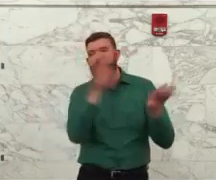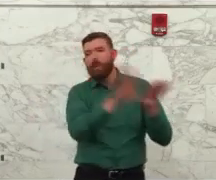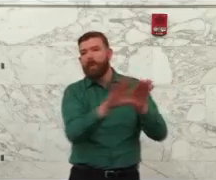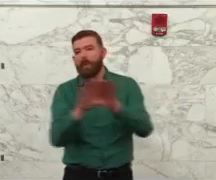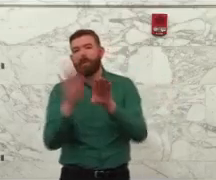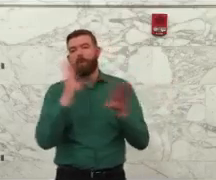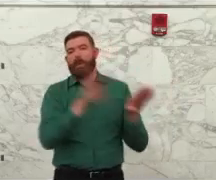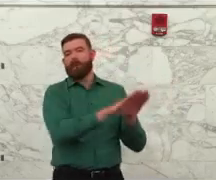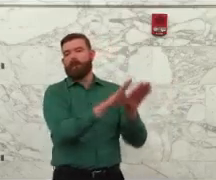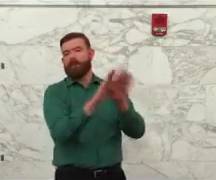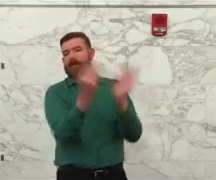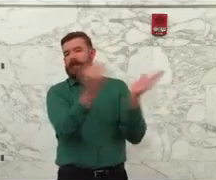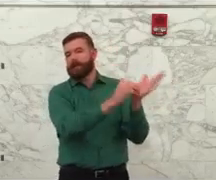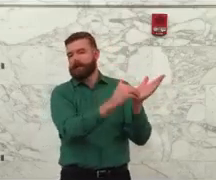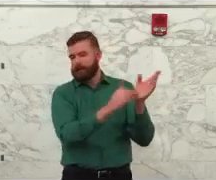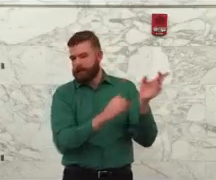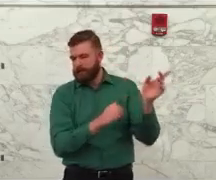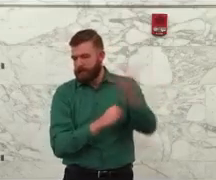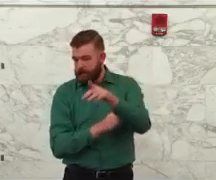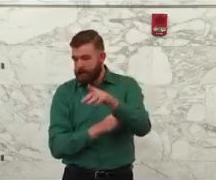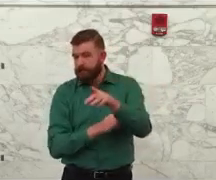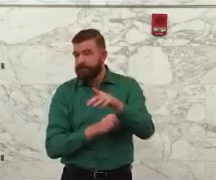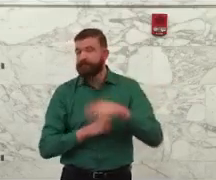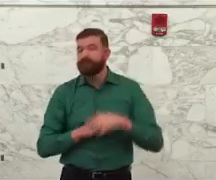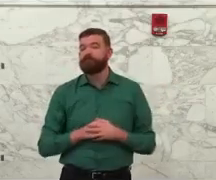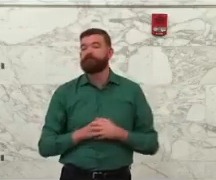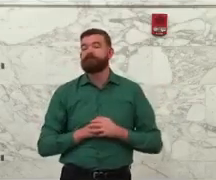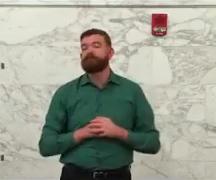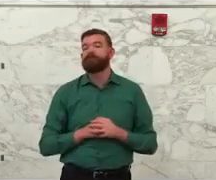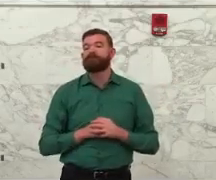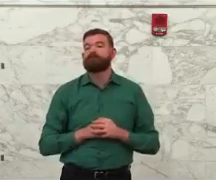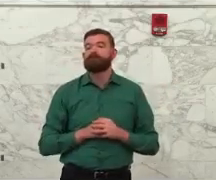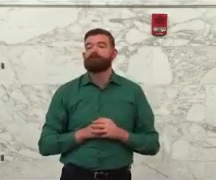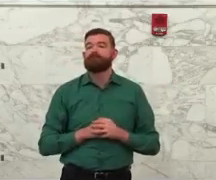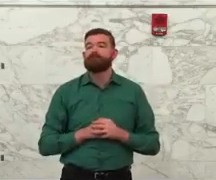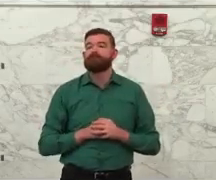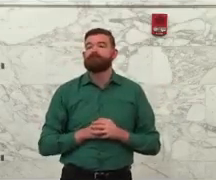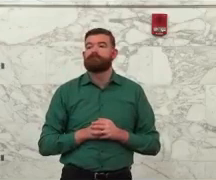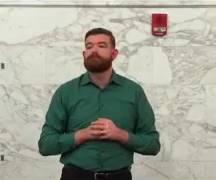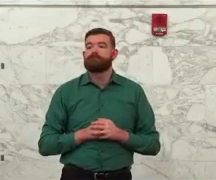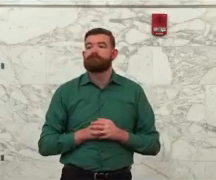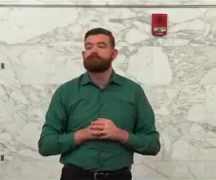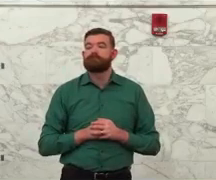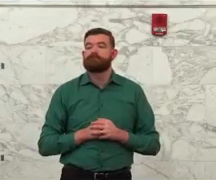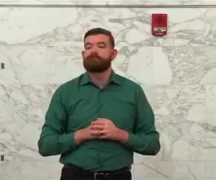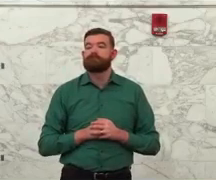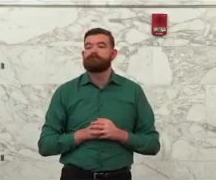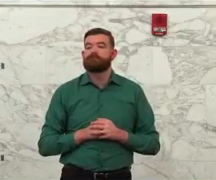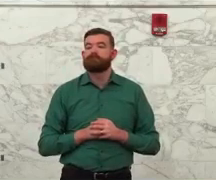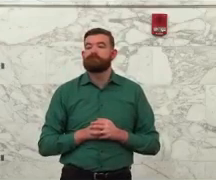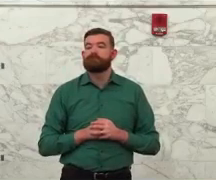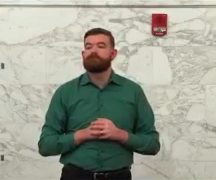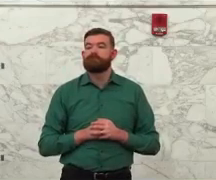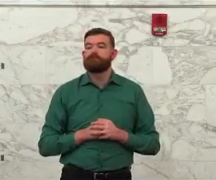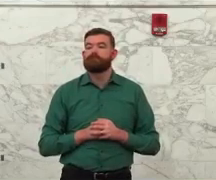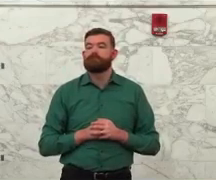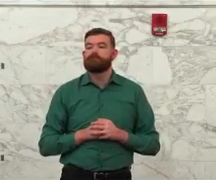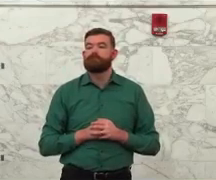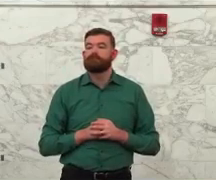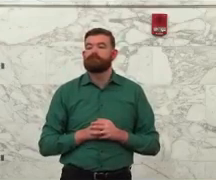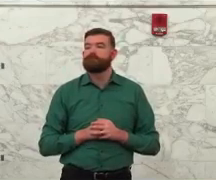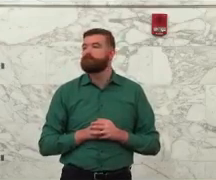med-surg patients would go. And we start decanting the whole hospital, keep the critical care nurses, the intensivists